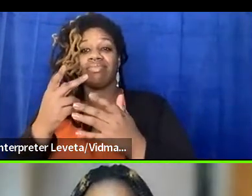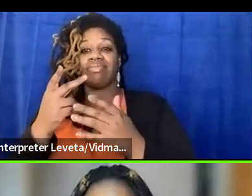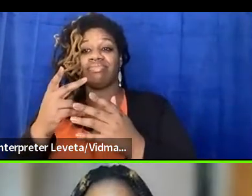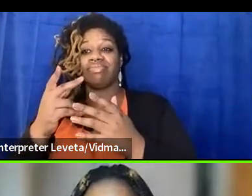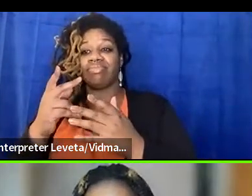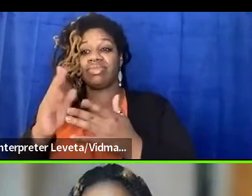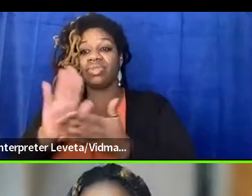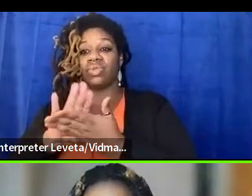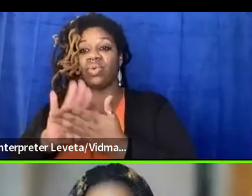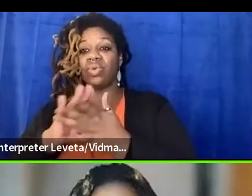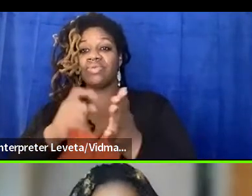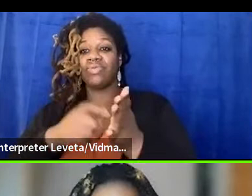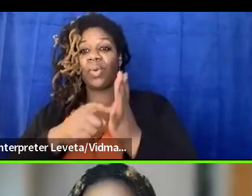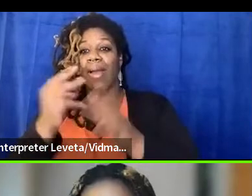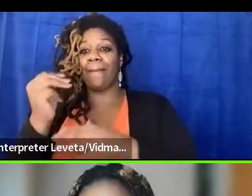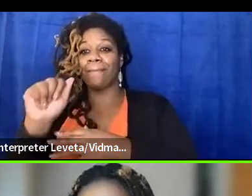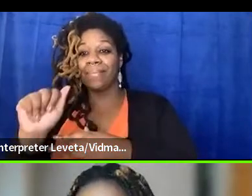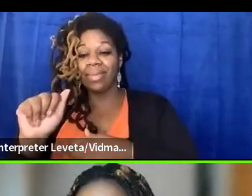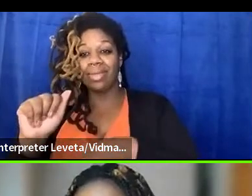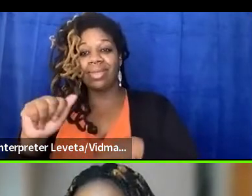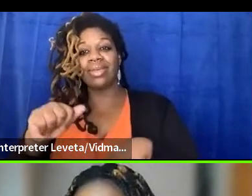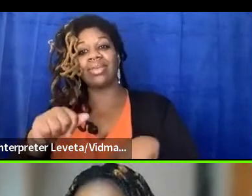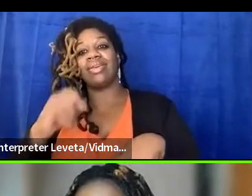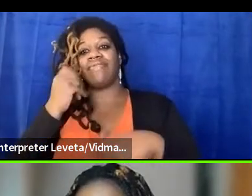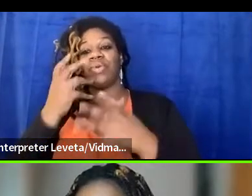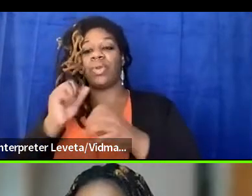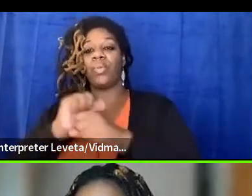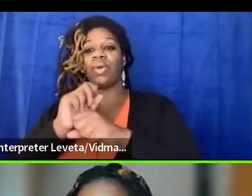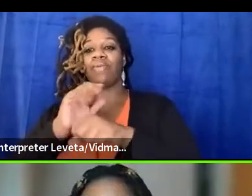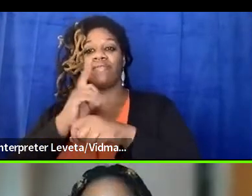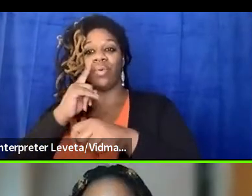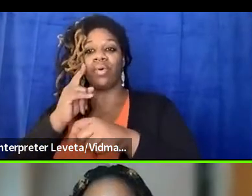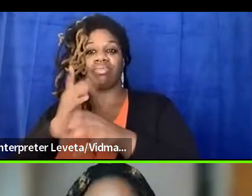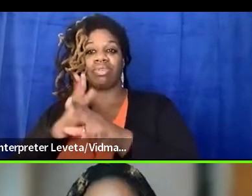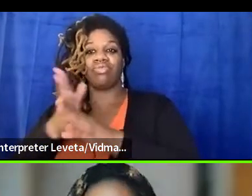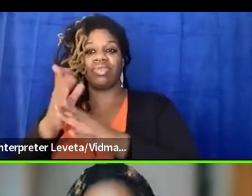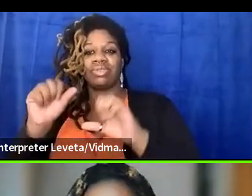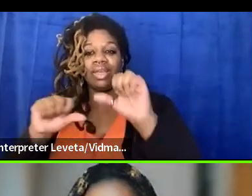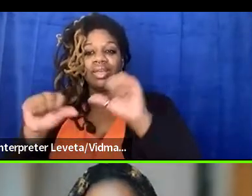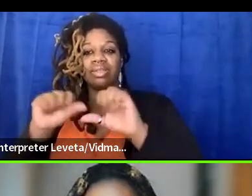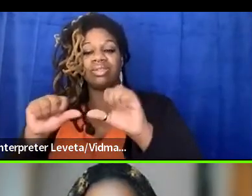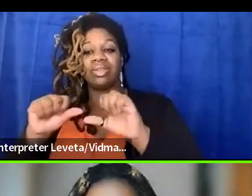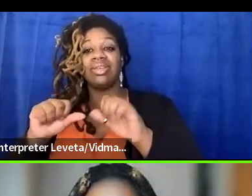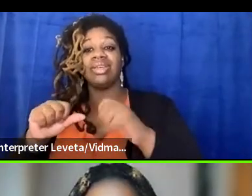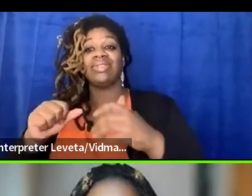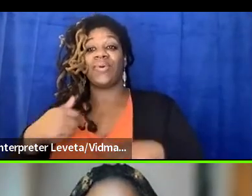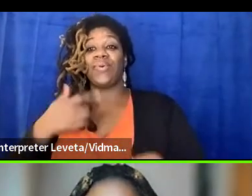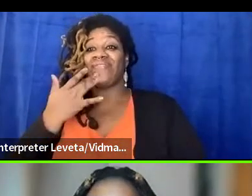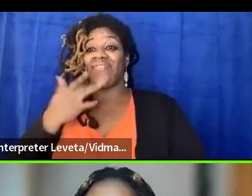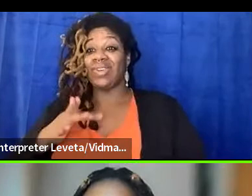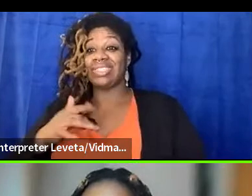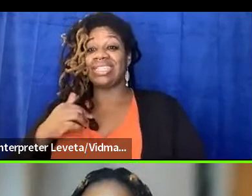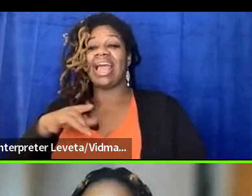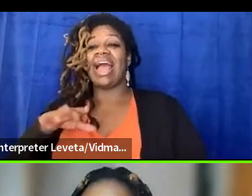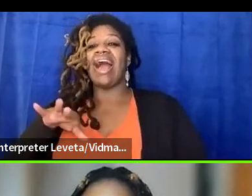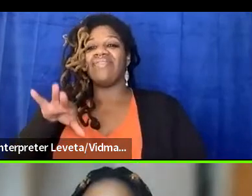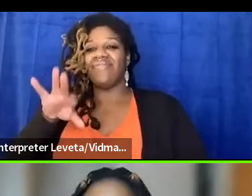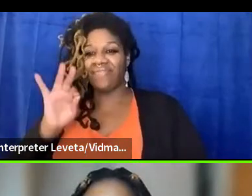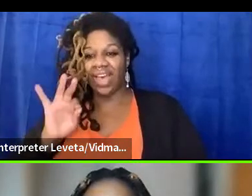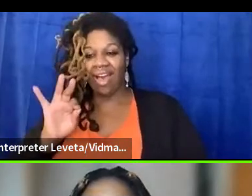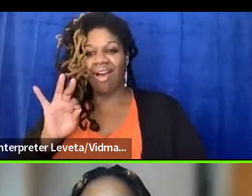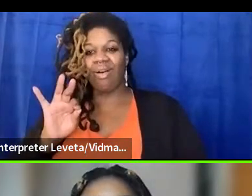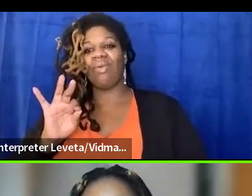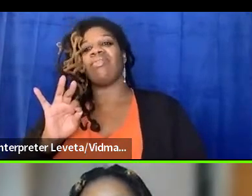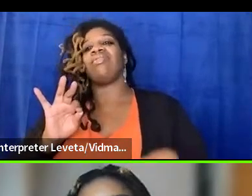to work as a career scientist on their teams. So I was lucky enough to find the Ray Fellowship to put me